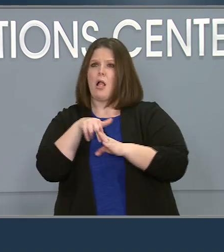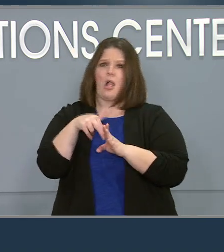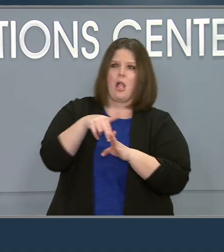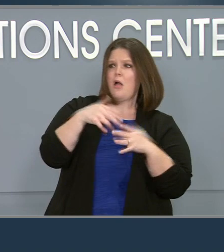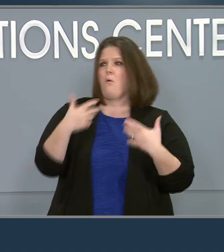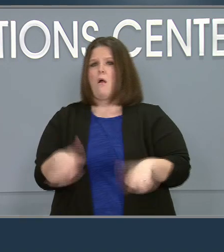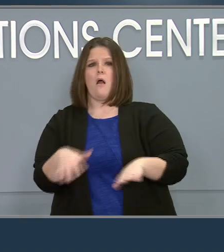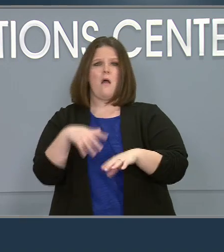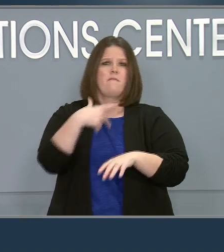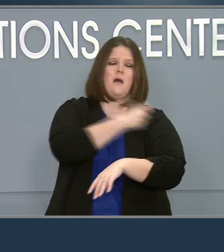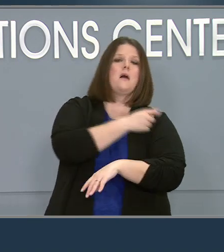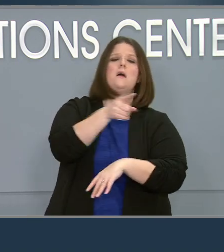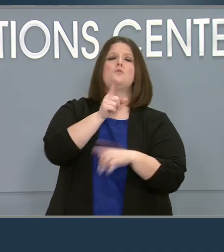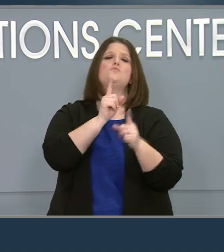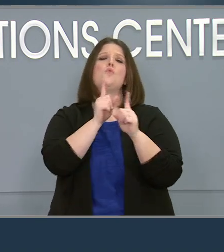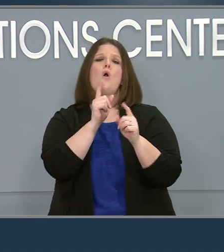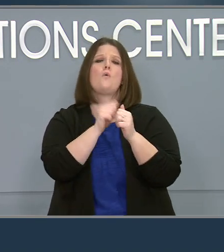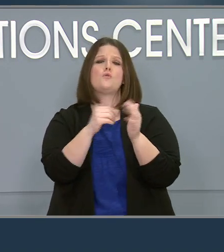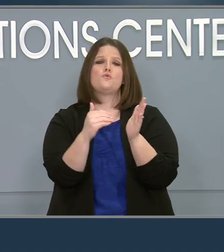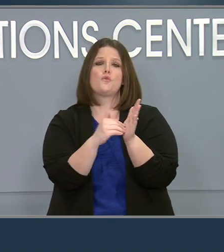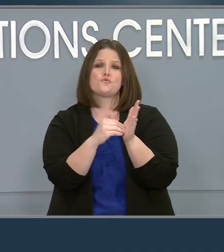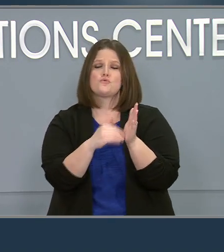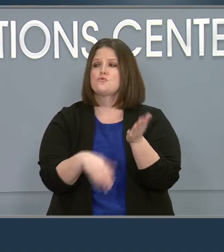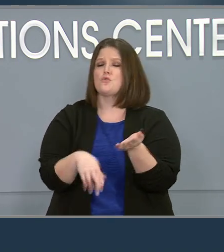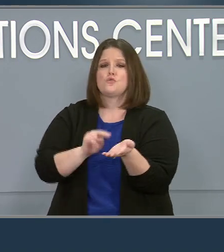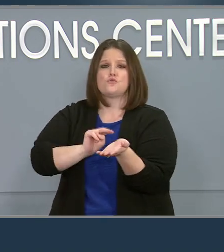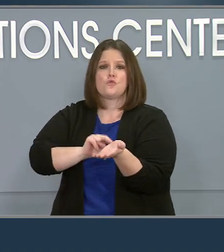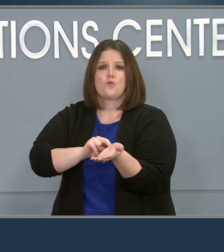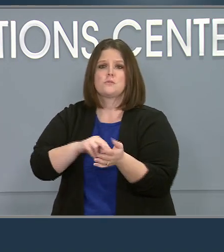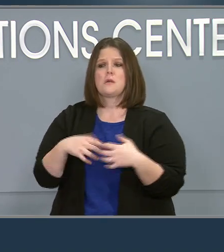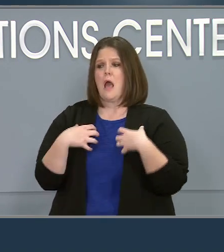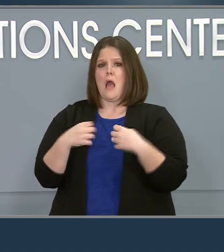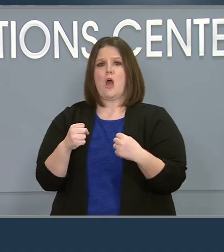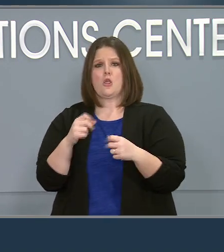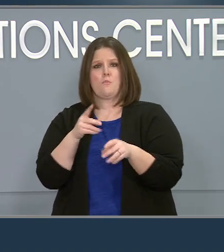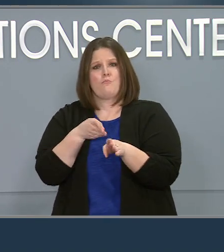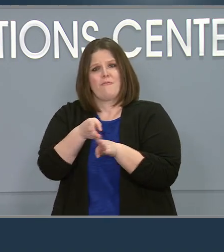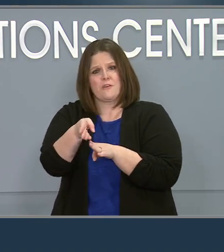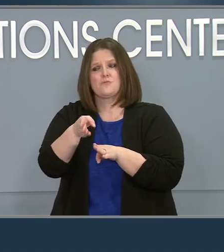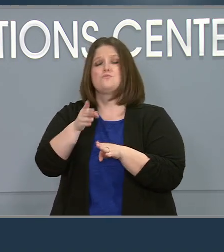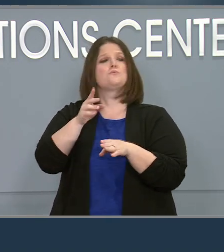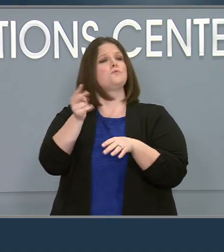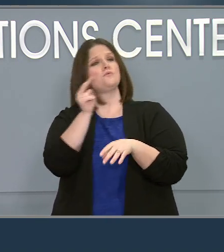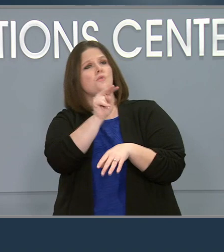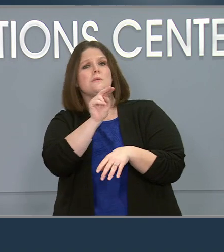professional, or go to a reliable online health resource like the CDC or